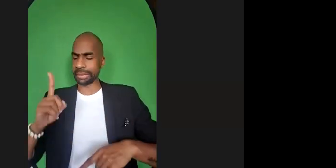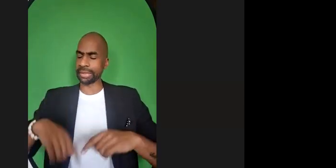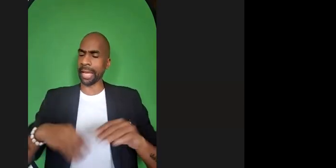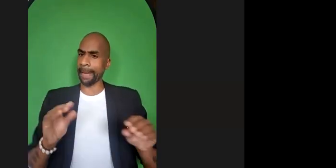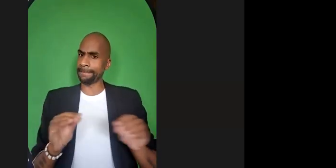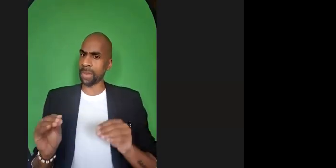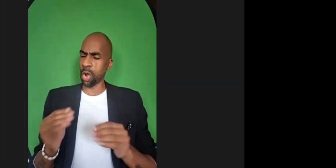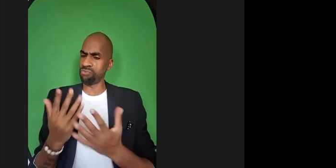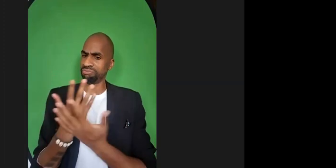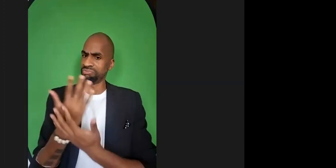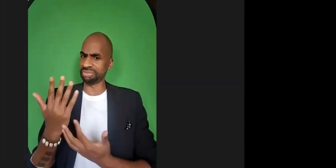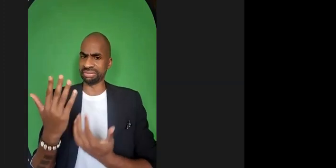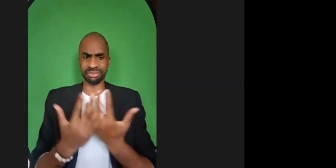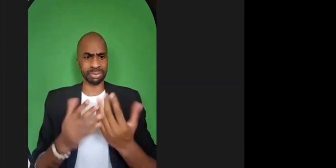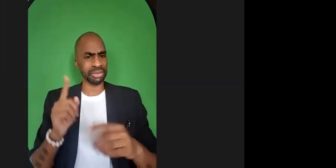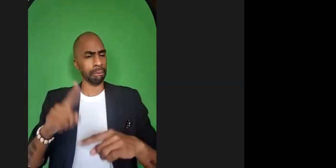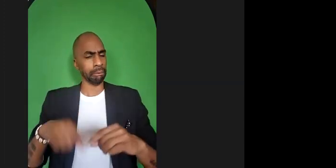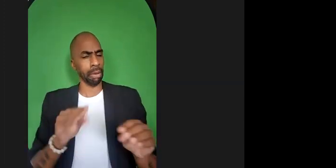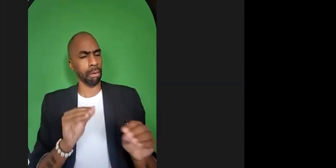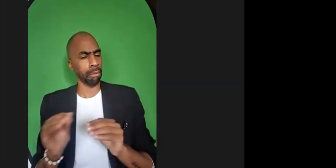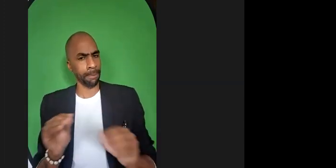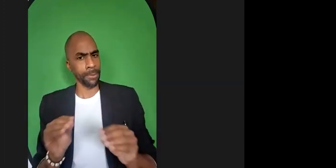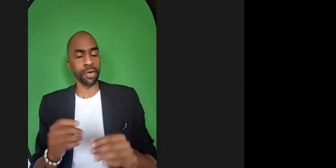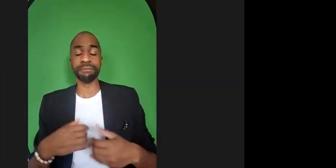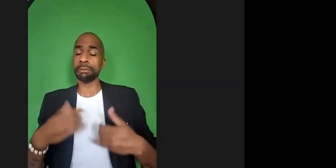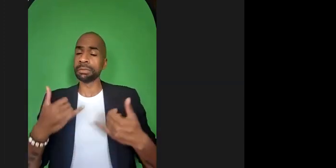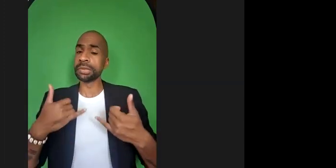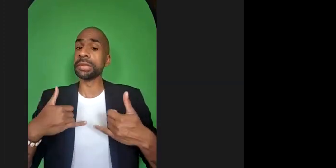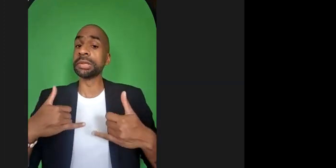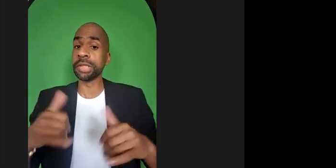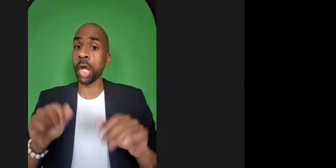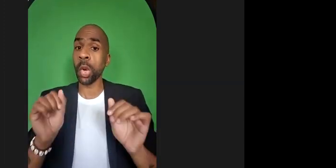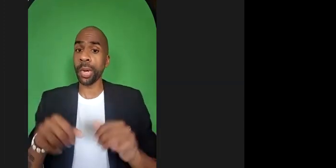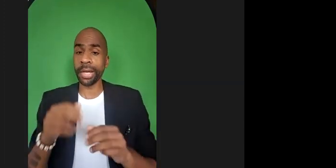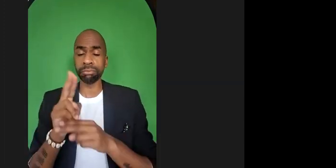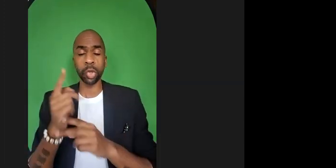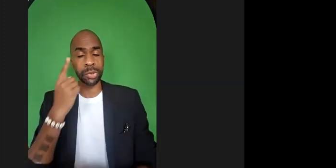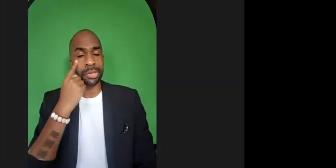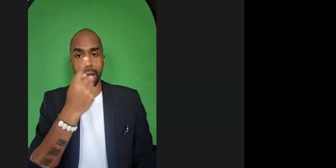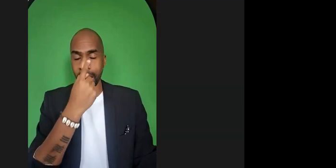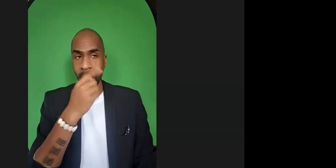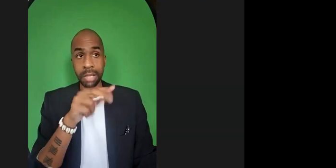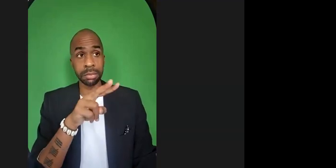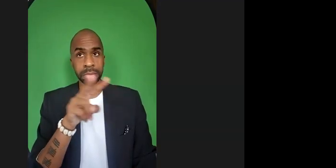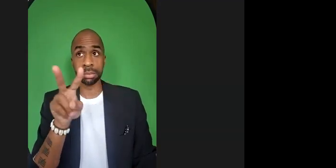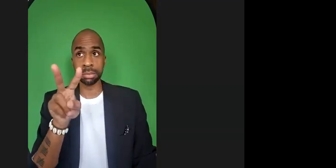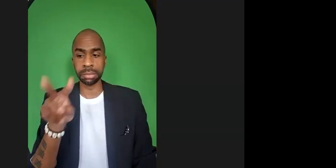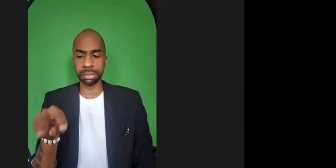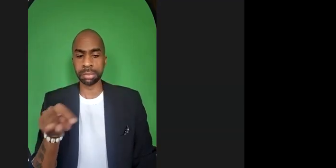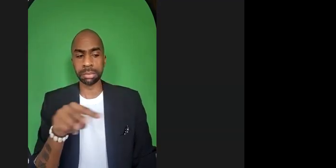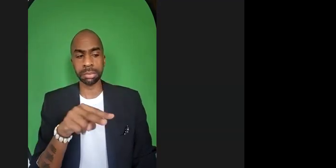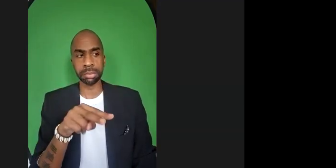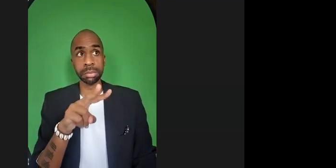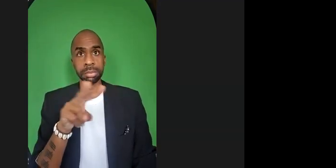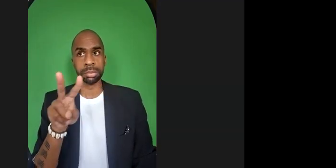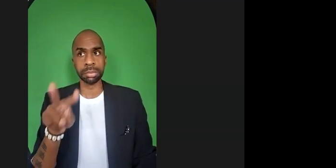fingers and lose speech and swallowing, they still have the ability to use their eye. And the eye gaze technology allows that